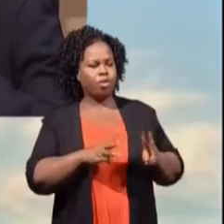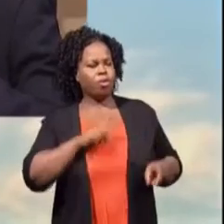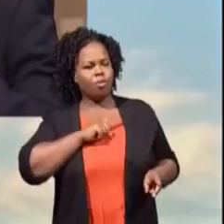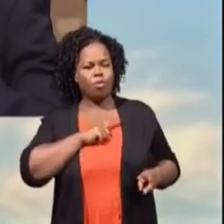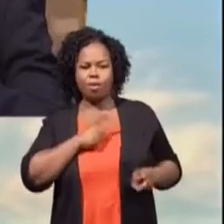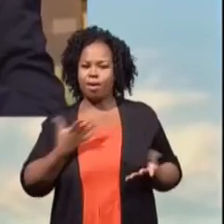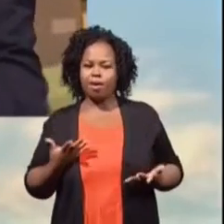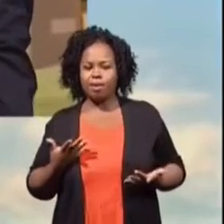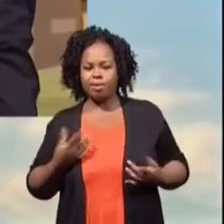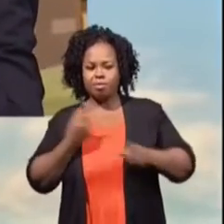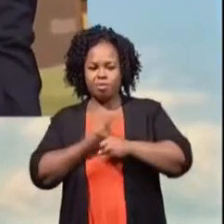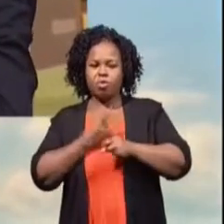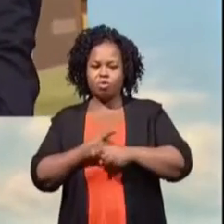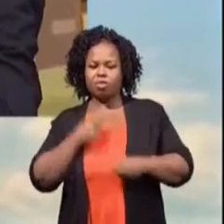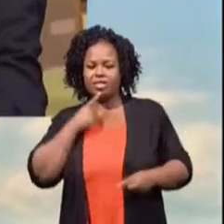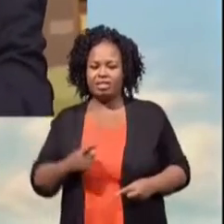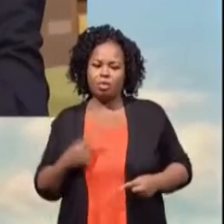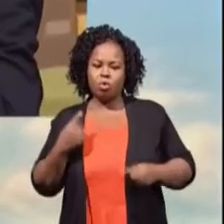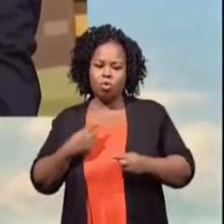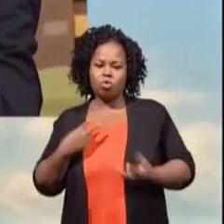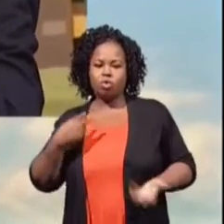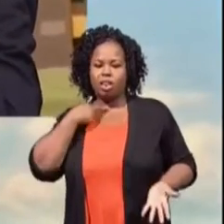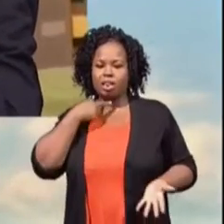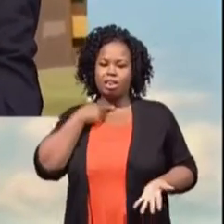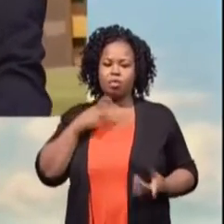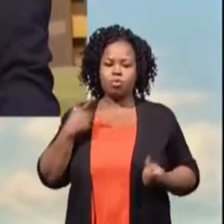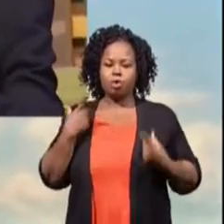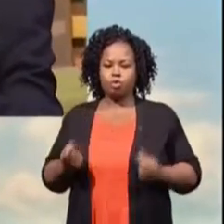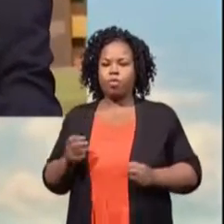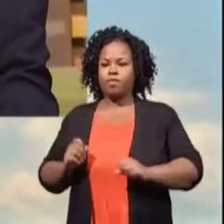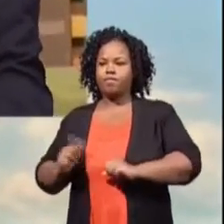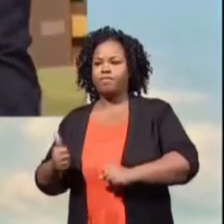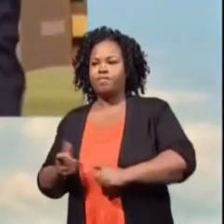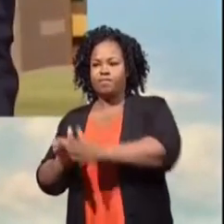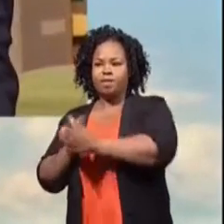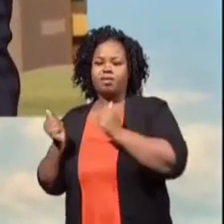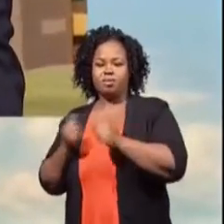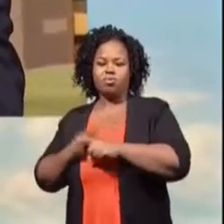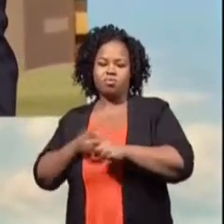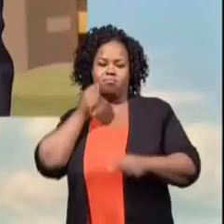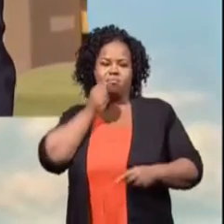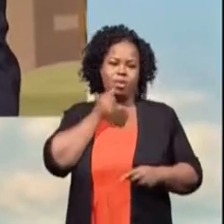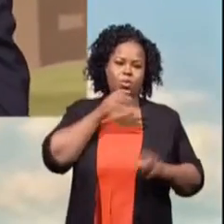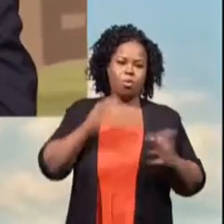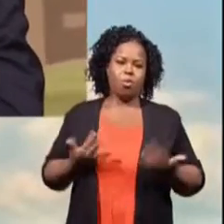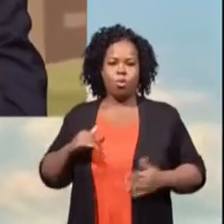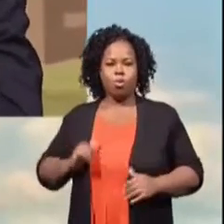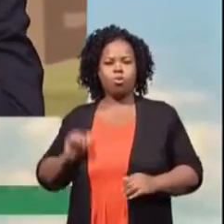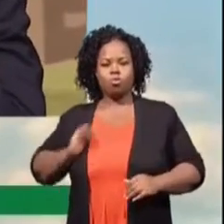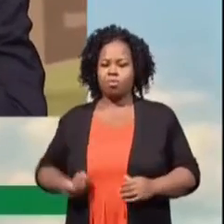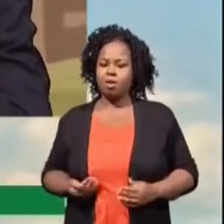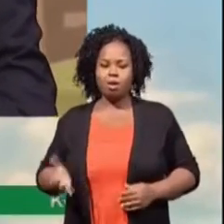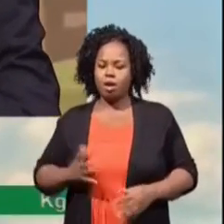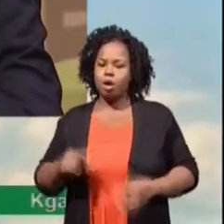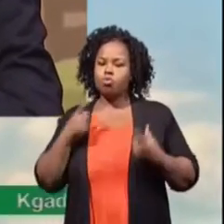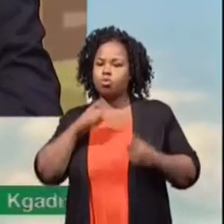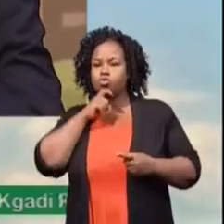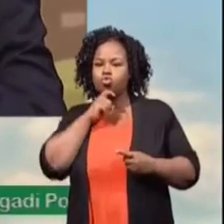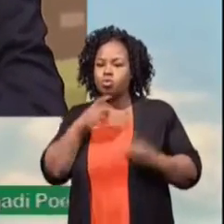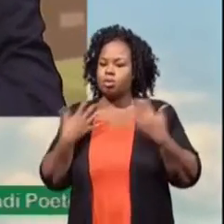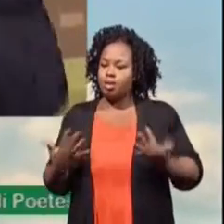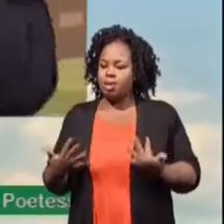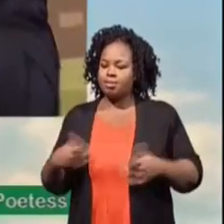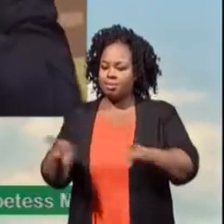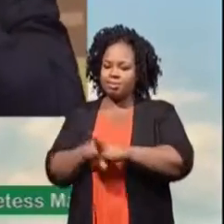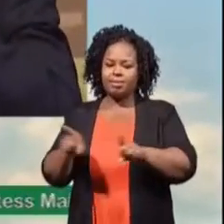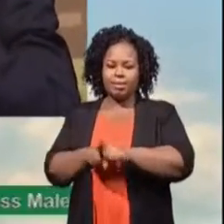ang kolomaka a ke so ikuturo ka po hore motheno o ganna ka sethosa etsa ka pele wa ile mme ka bo ganna ka sethosa e le ntate ge